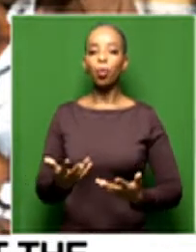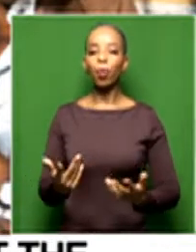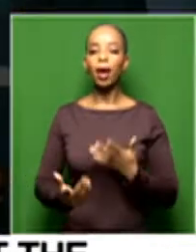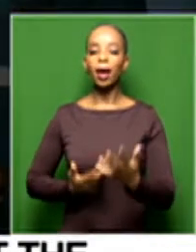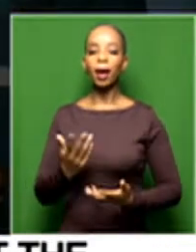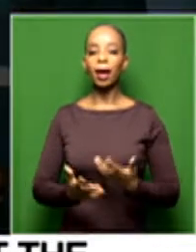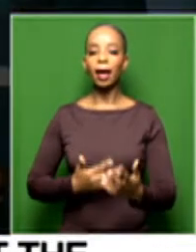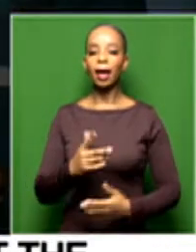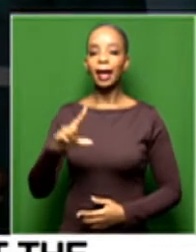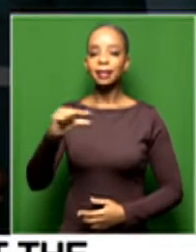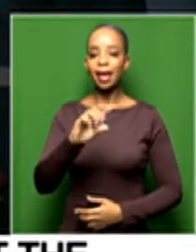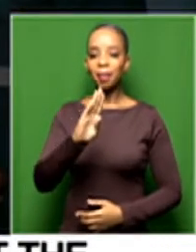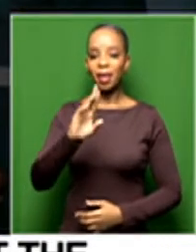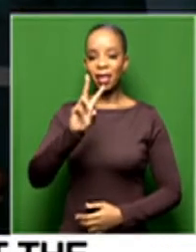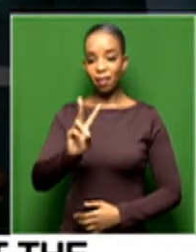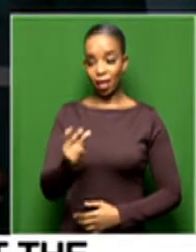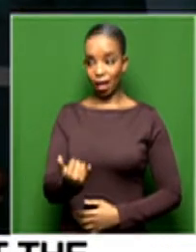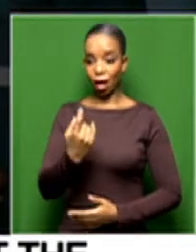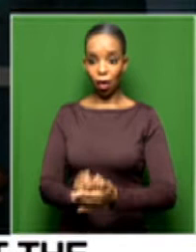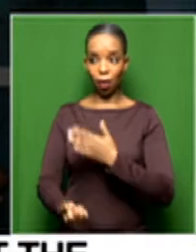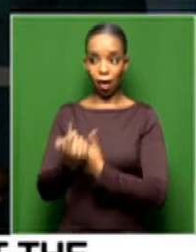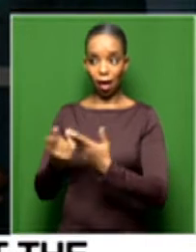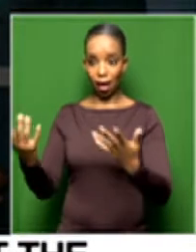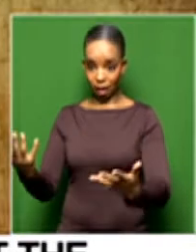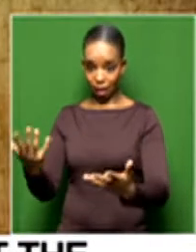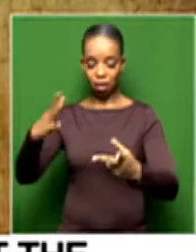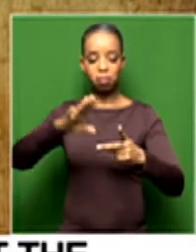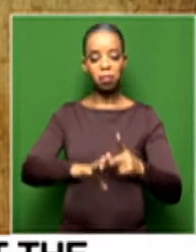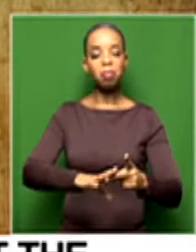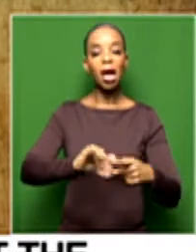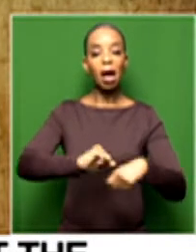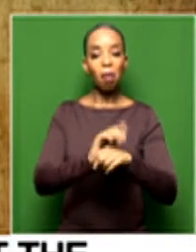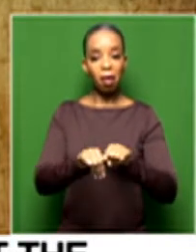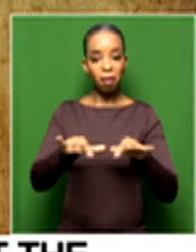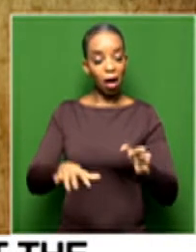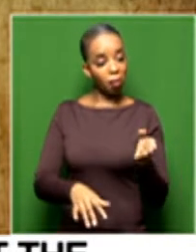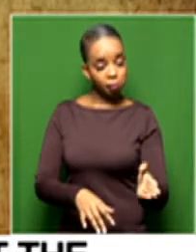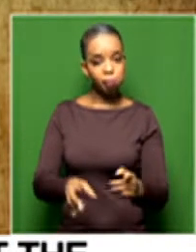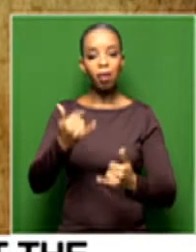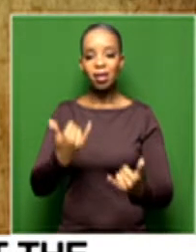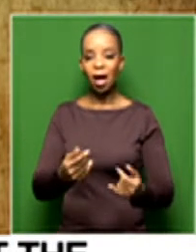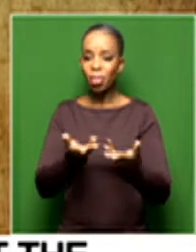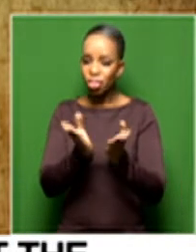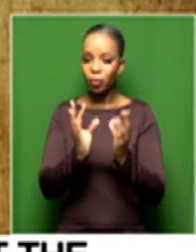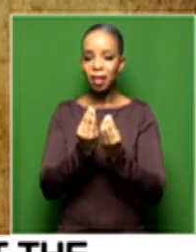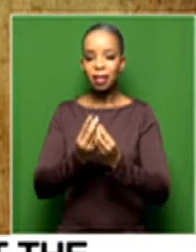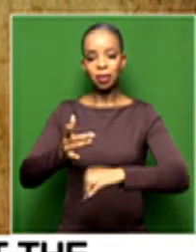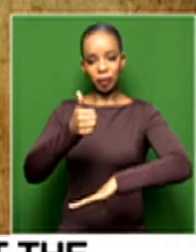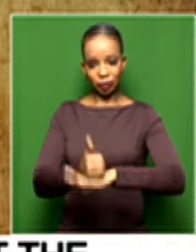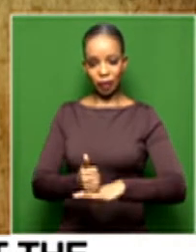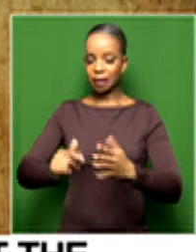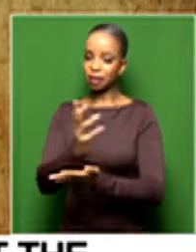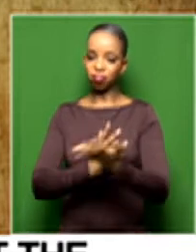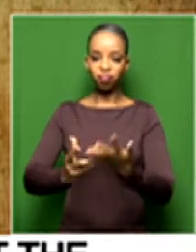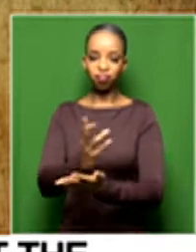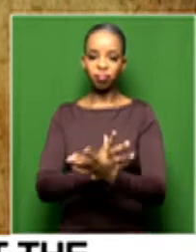with the GBV epidemic that we are facing in our societies, we need to definitely sit and ask these questions. But most important also, there